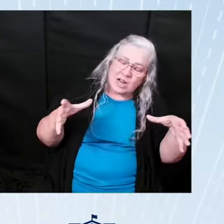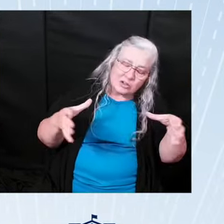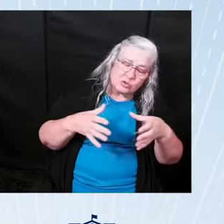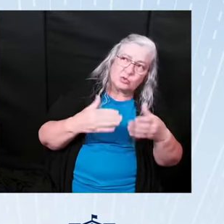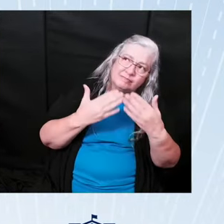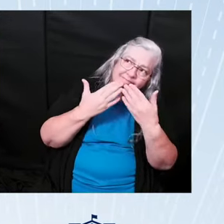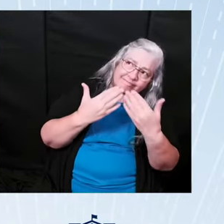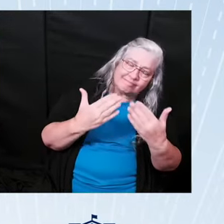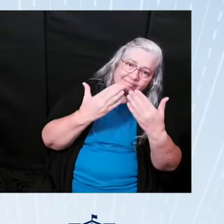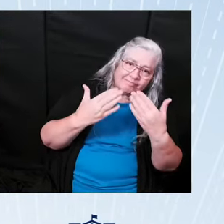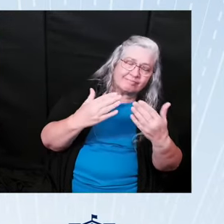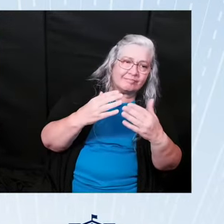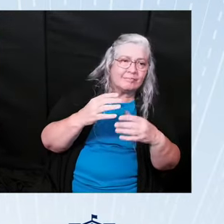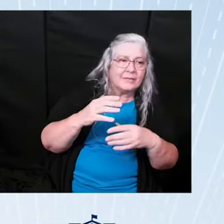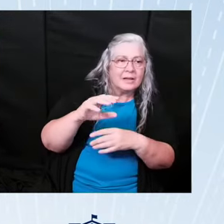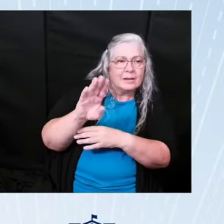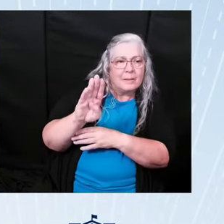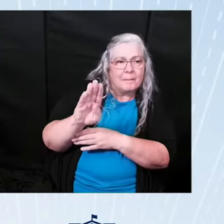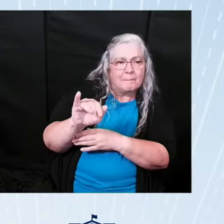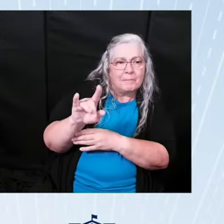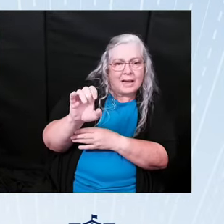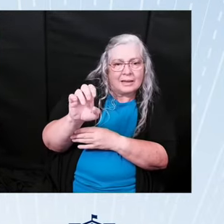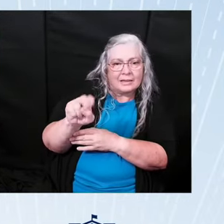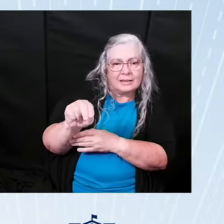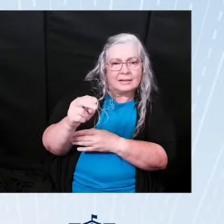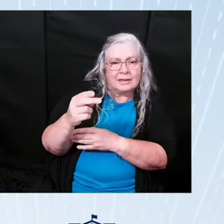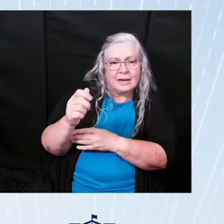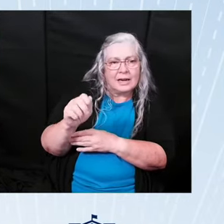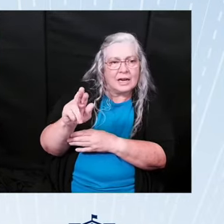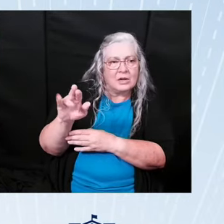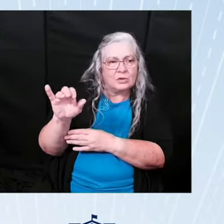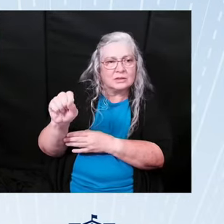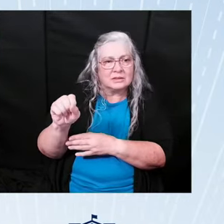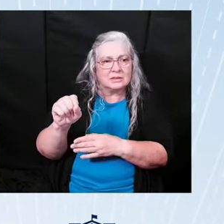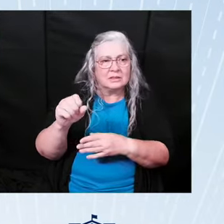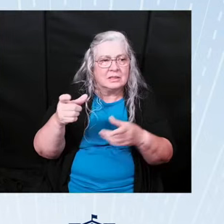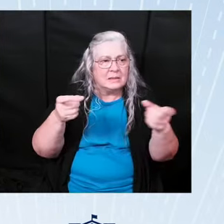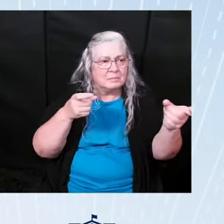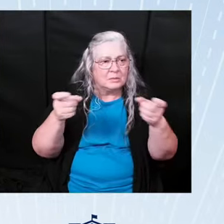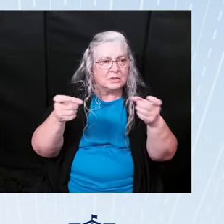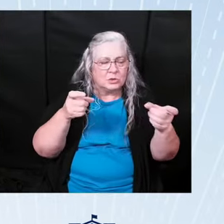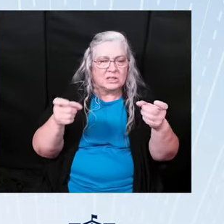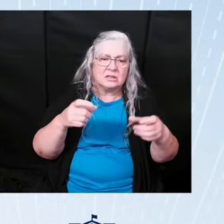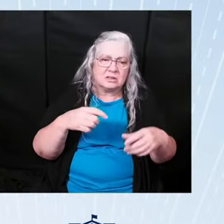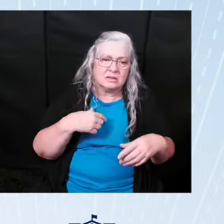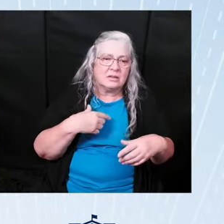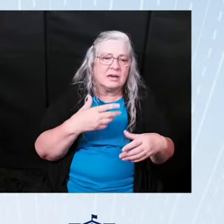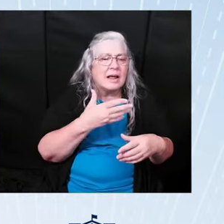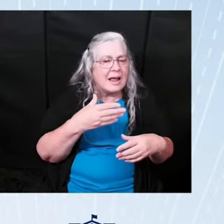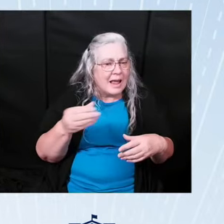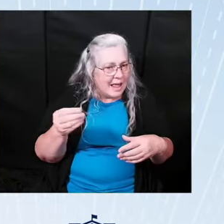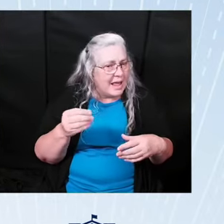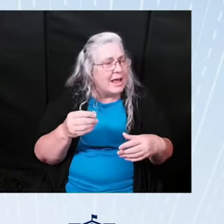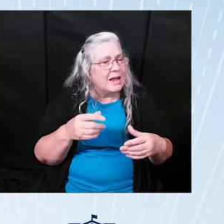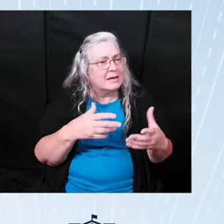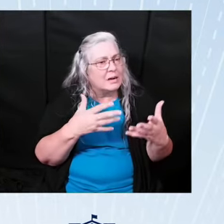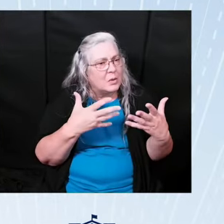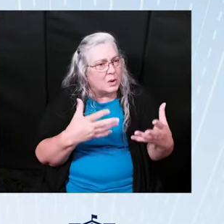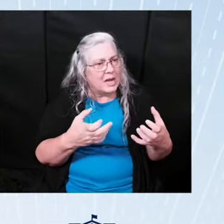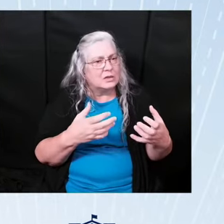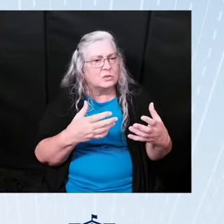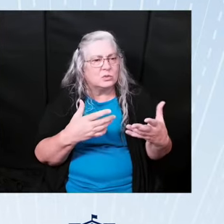today. This framework around resilience, I think, I hope, sparks a national